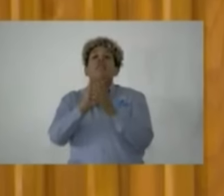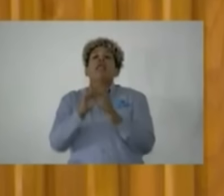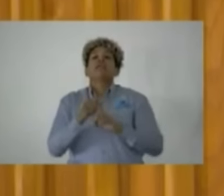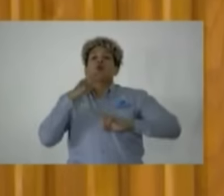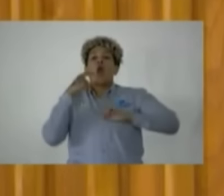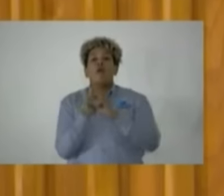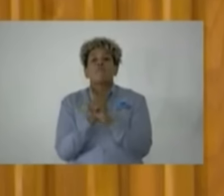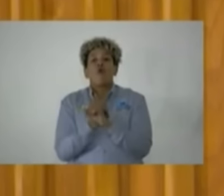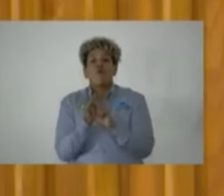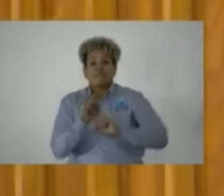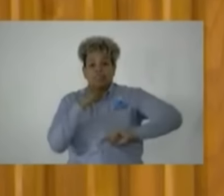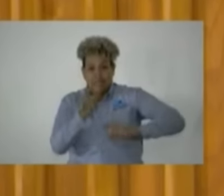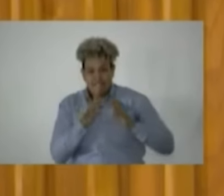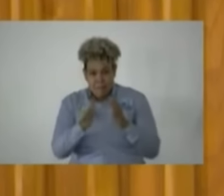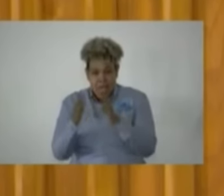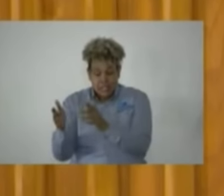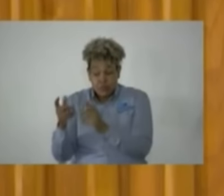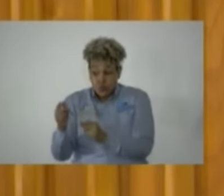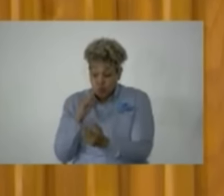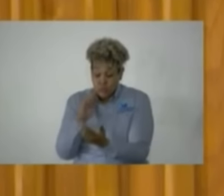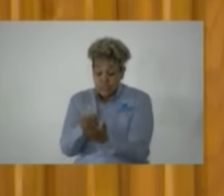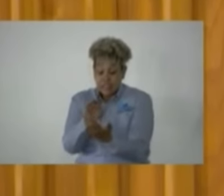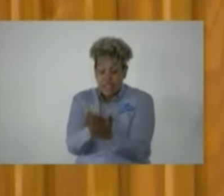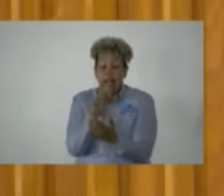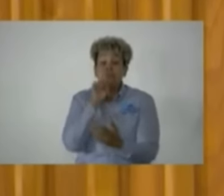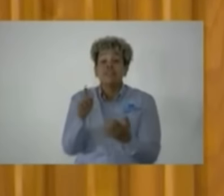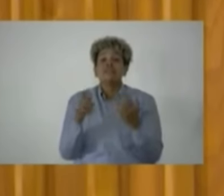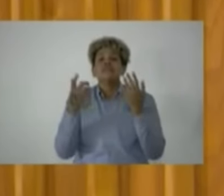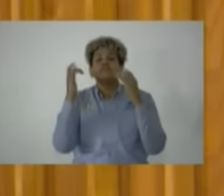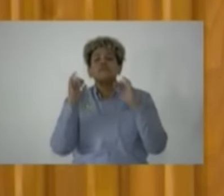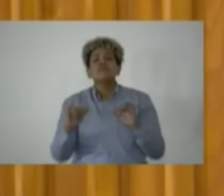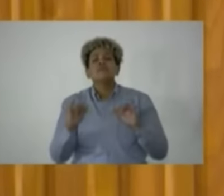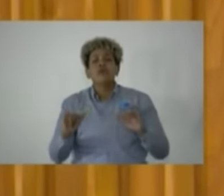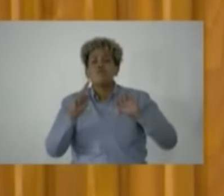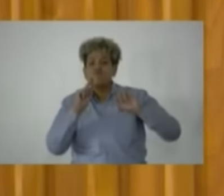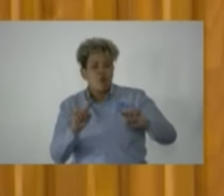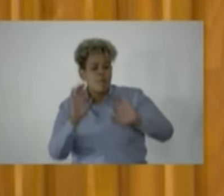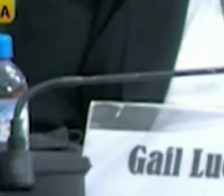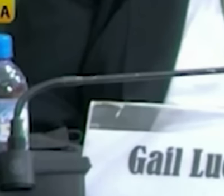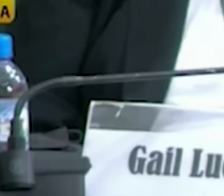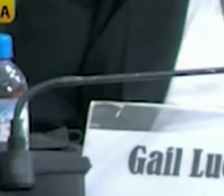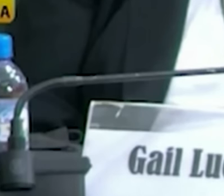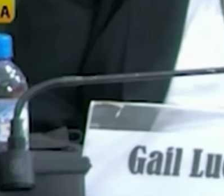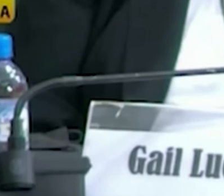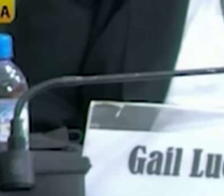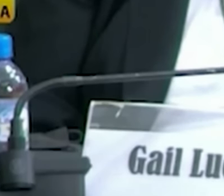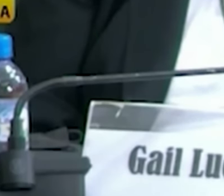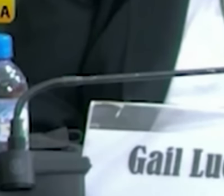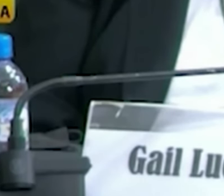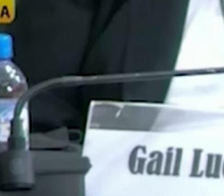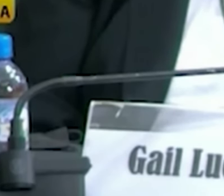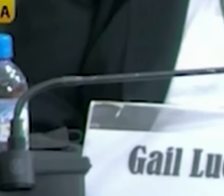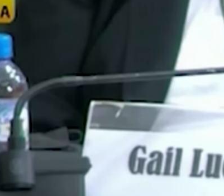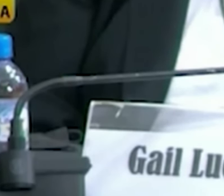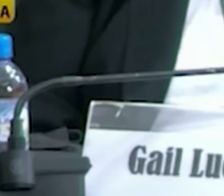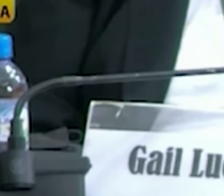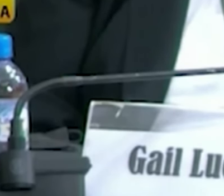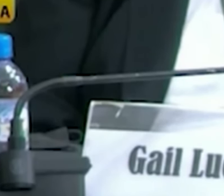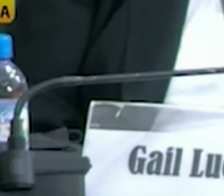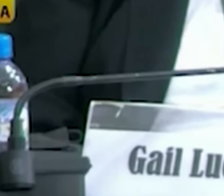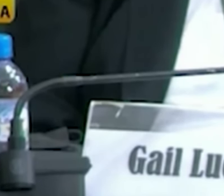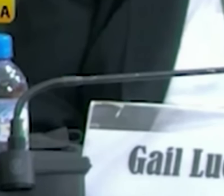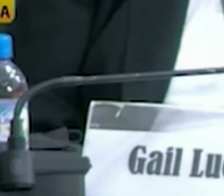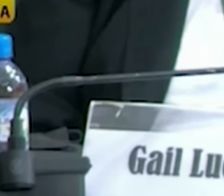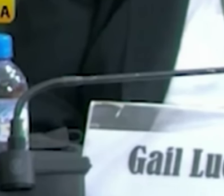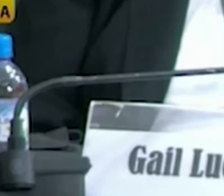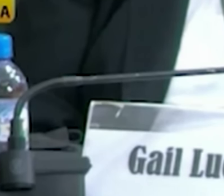Tax Administration of Jamaica, were tabled today. Mrs. Holness also announced that she hopes to meet with the Auditor